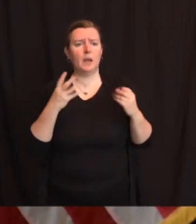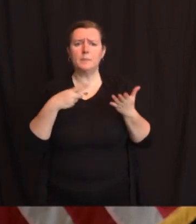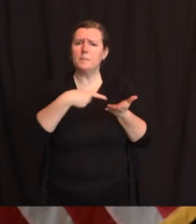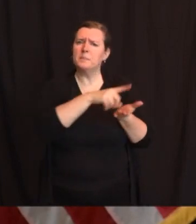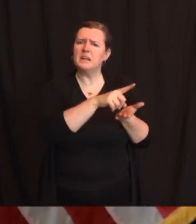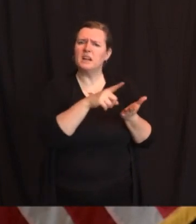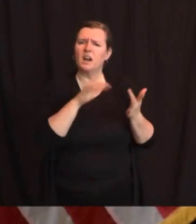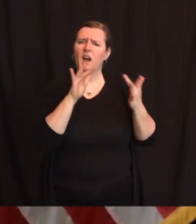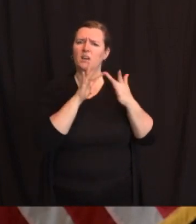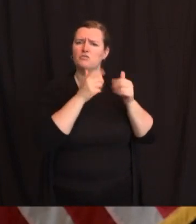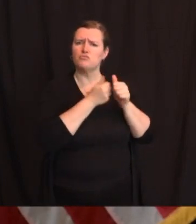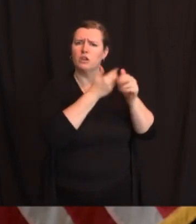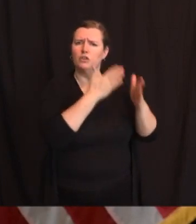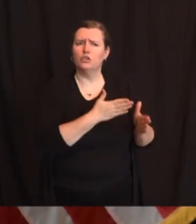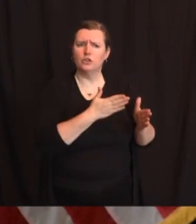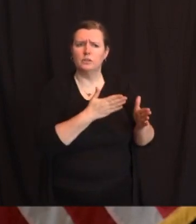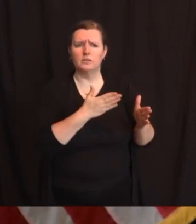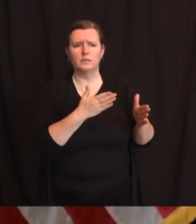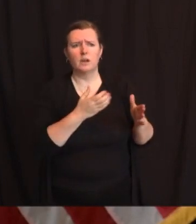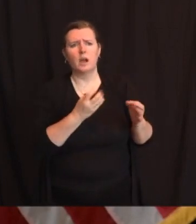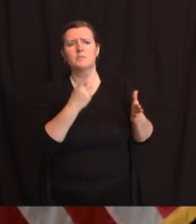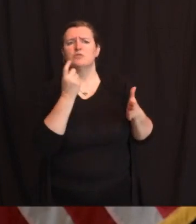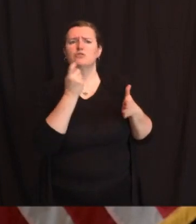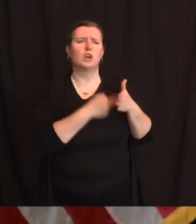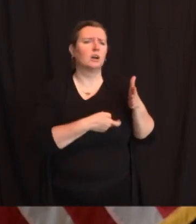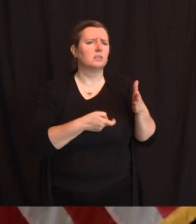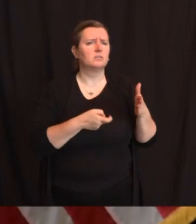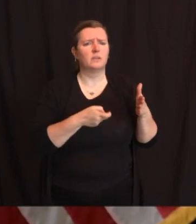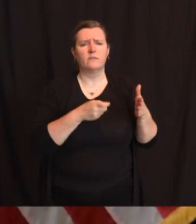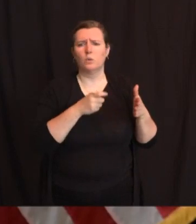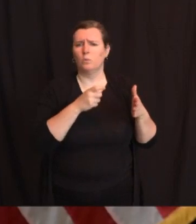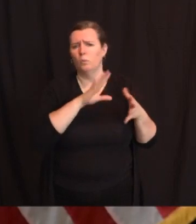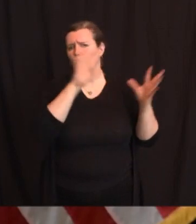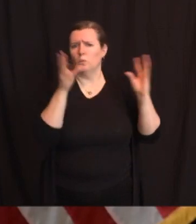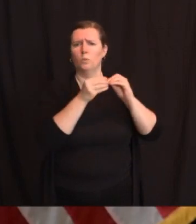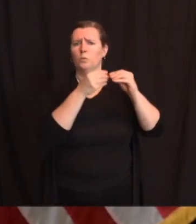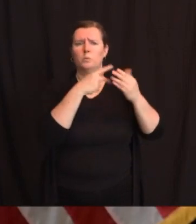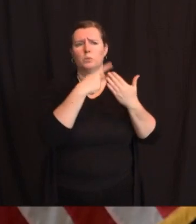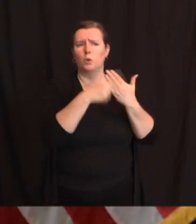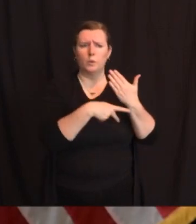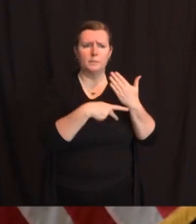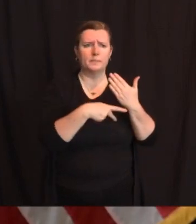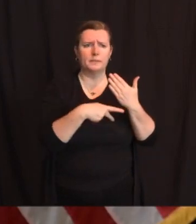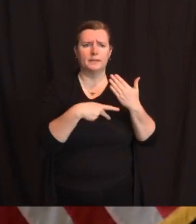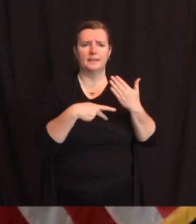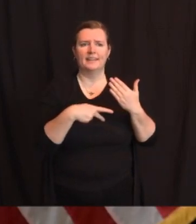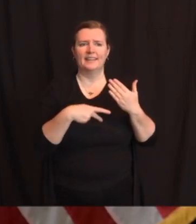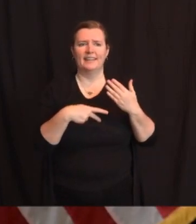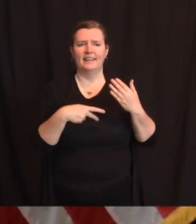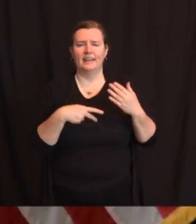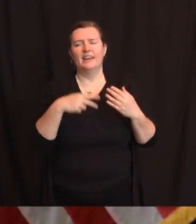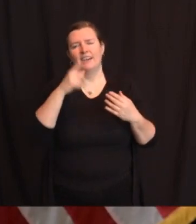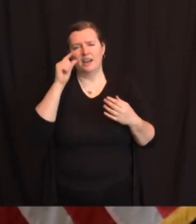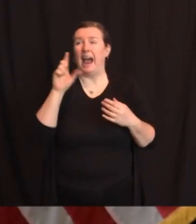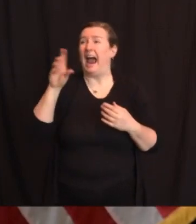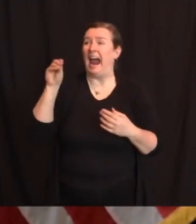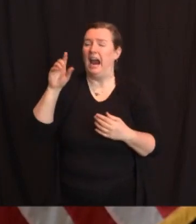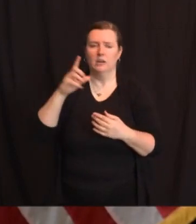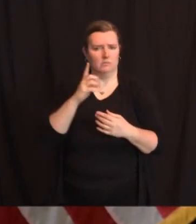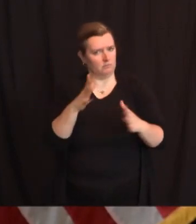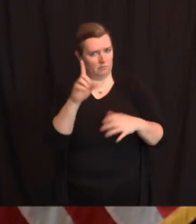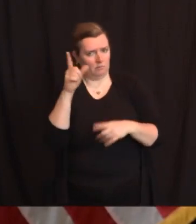total program will be? And this is the last one, okay? Sure. What does any of what you said today,